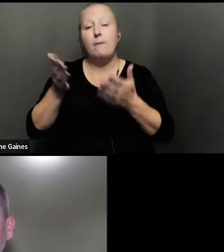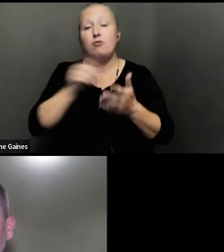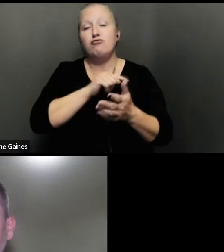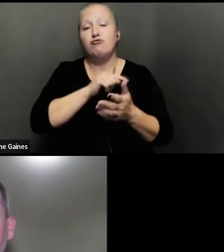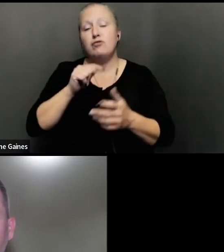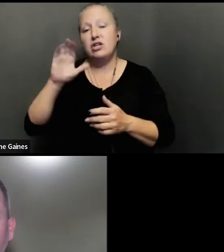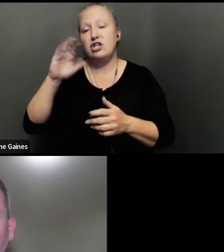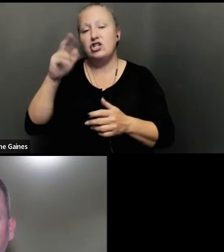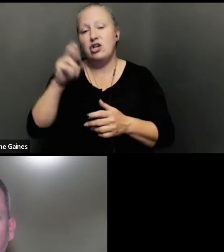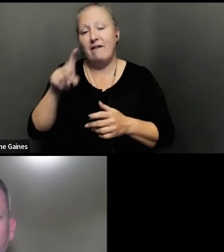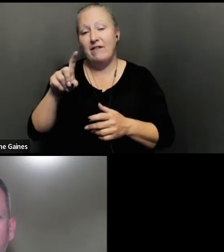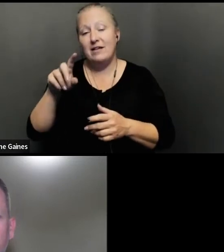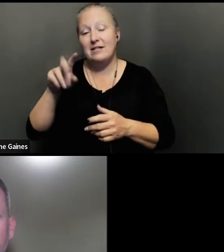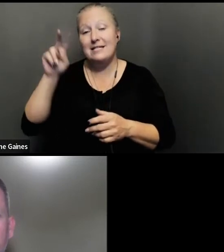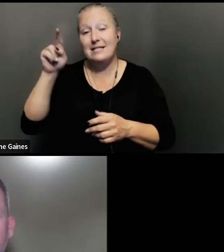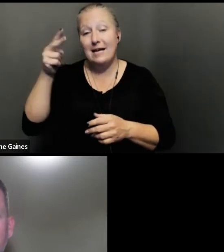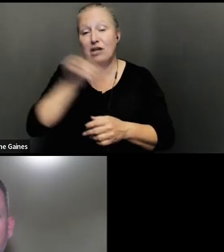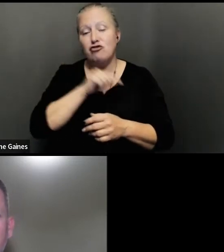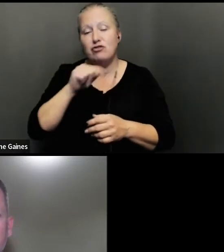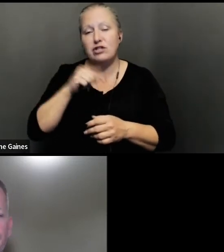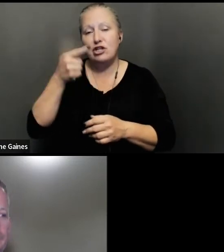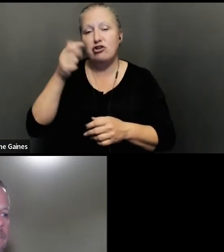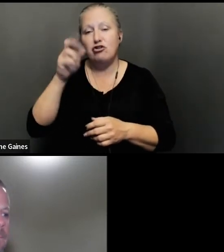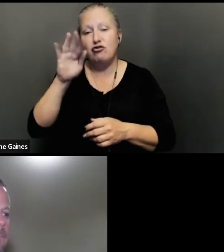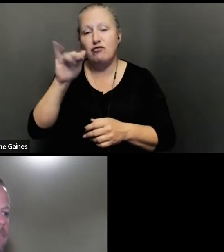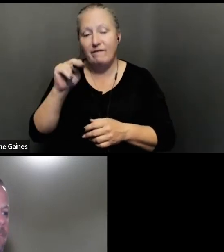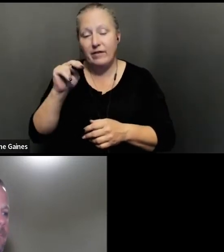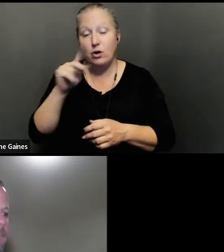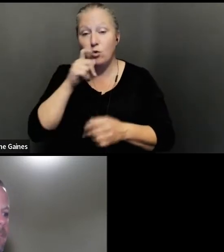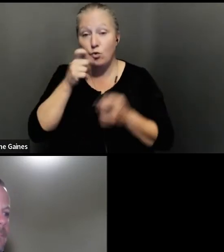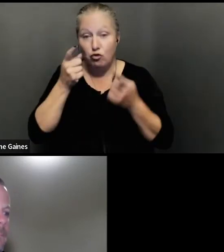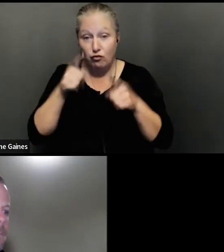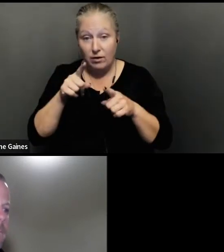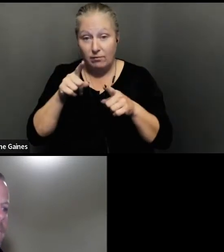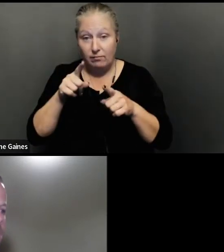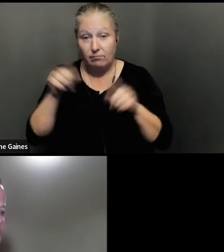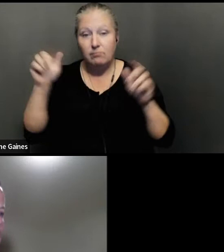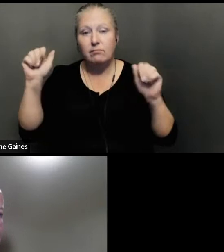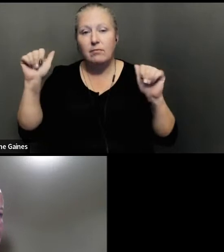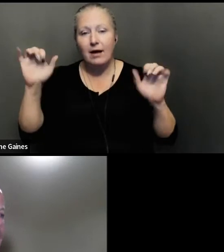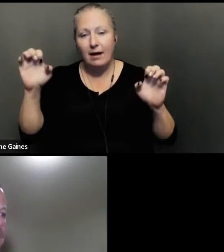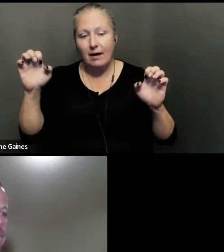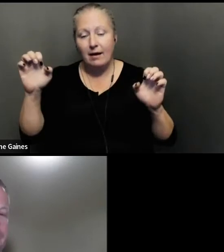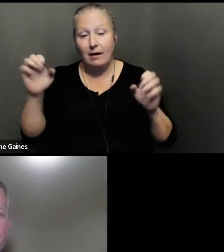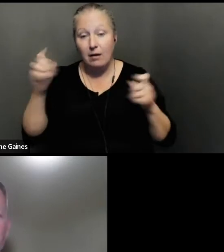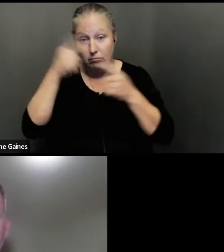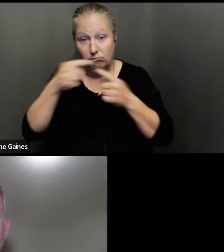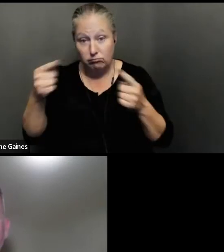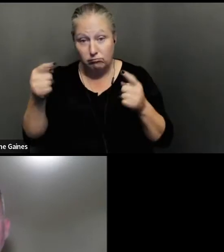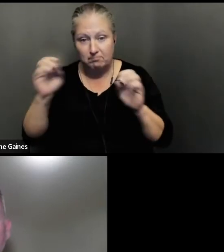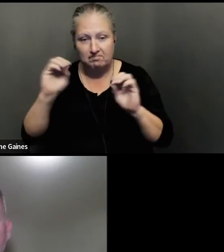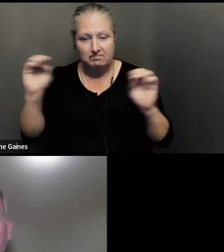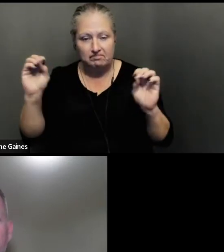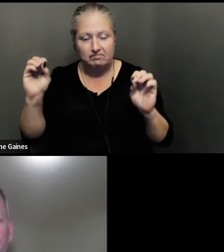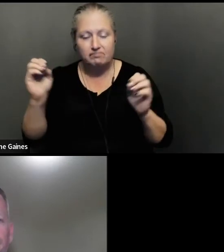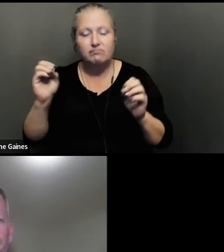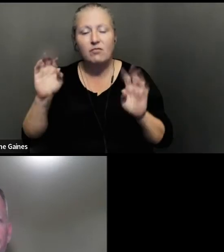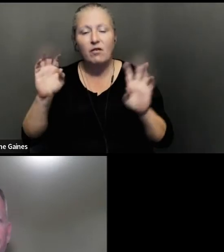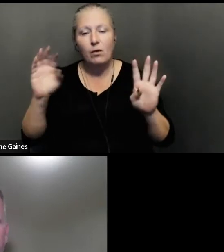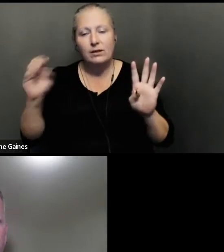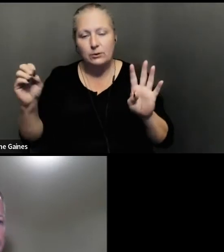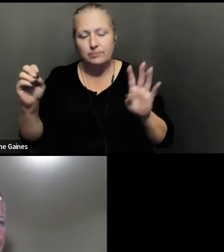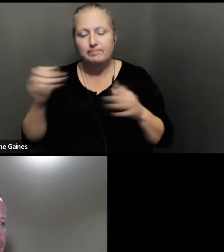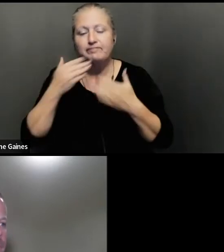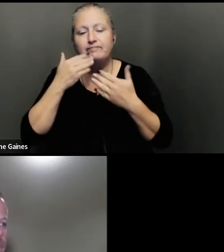Chavez, seconded by trustee Griffin. All those in favor, please say aye. Aye. Any opposed? Hearing none, motion carried 4-0.